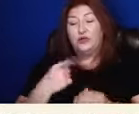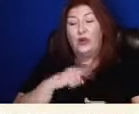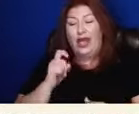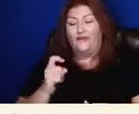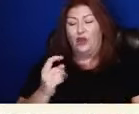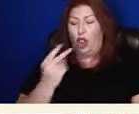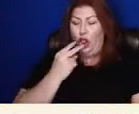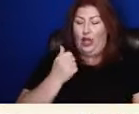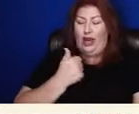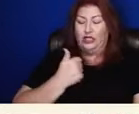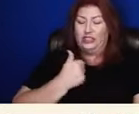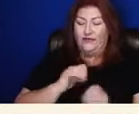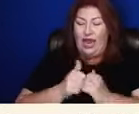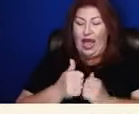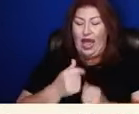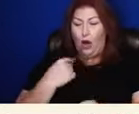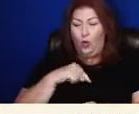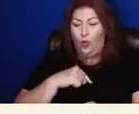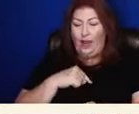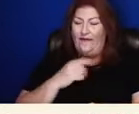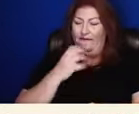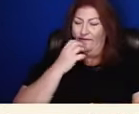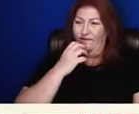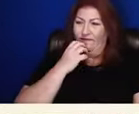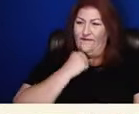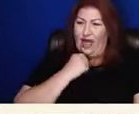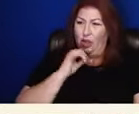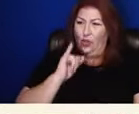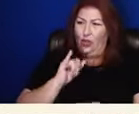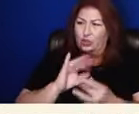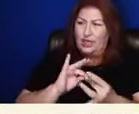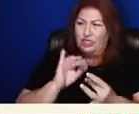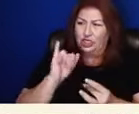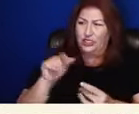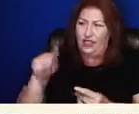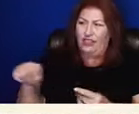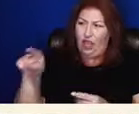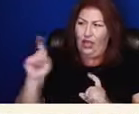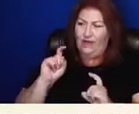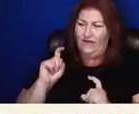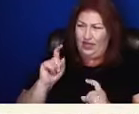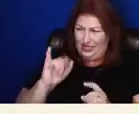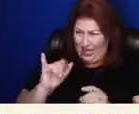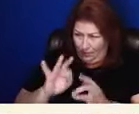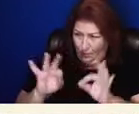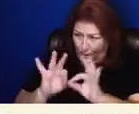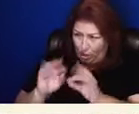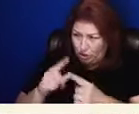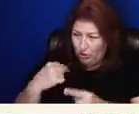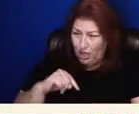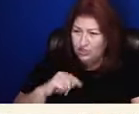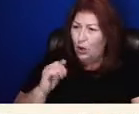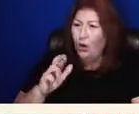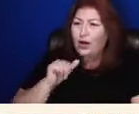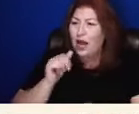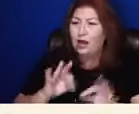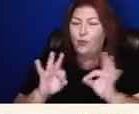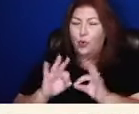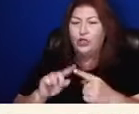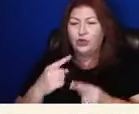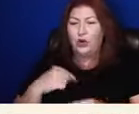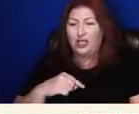and how we're, you know, how do we value the messages that society is giving? Are they important to us? Or are they not important to us? Do I